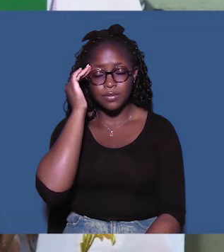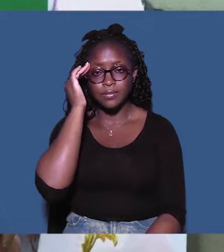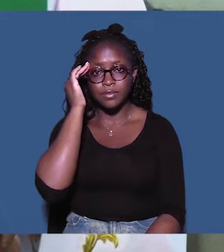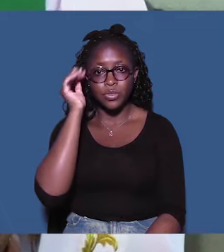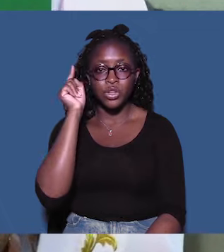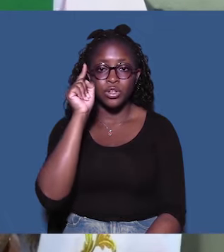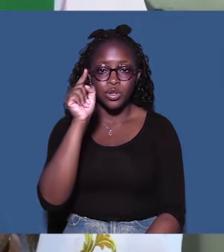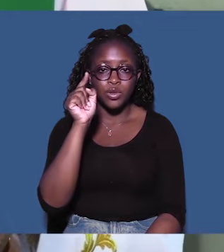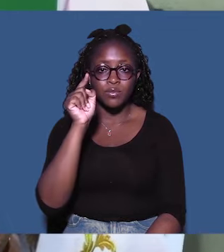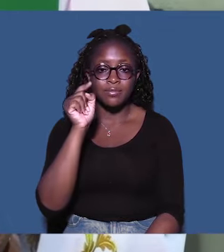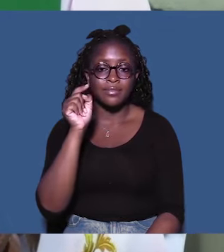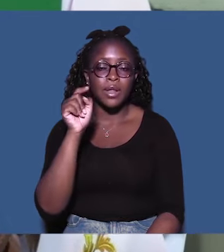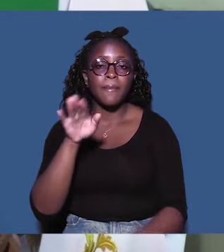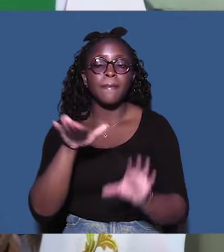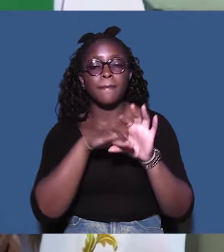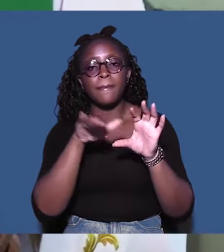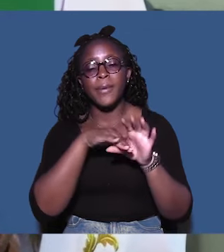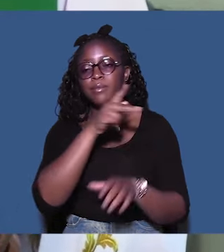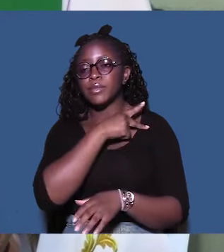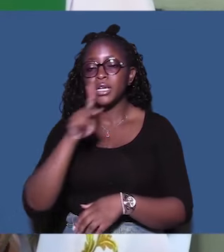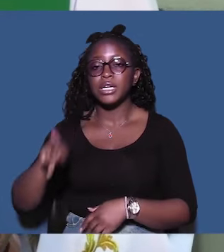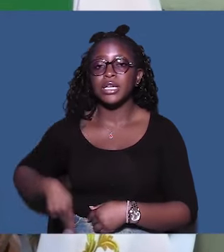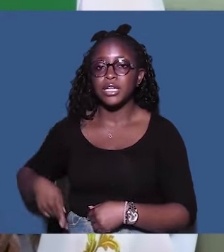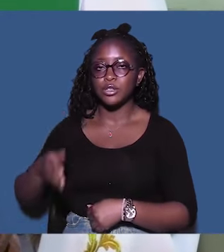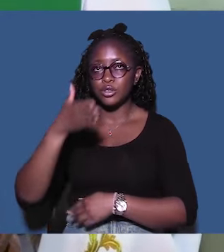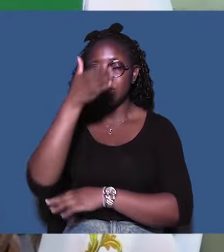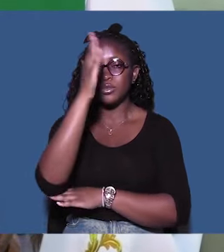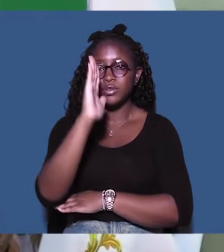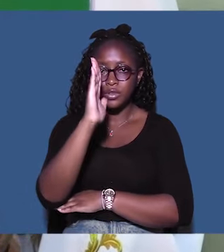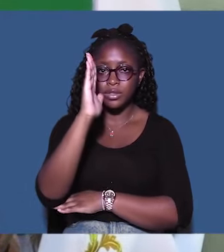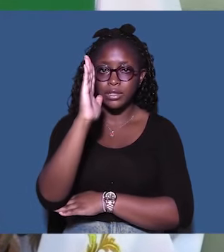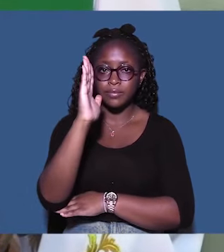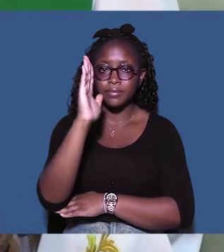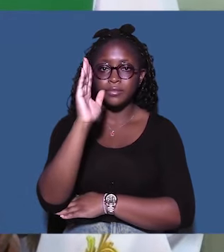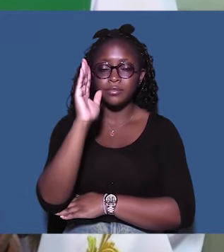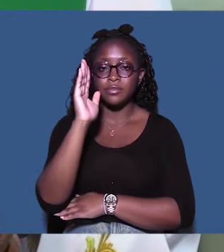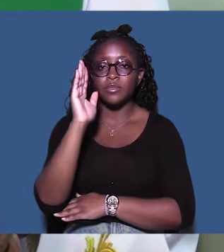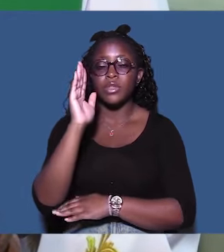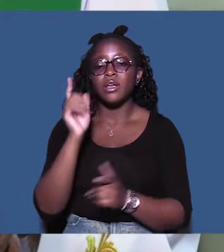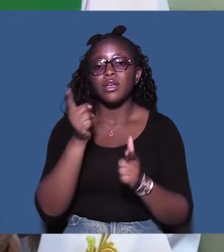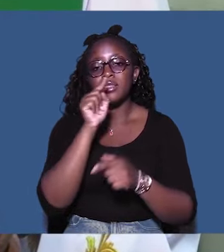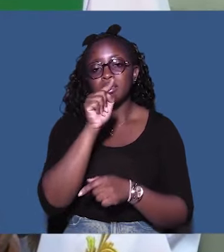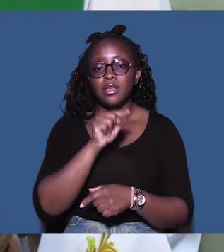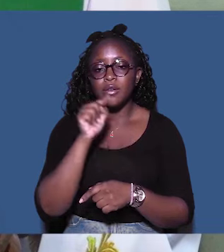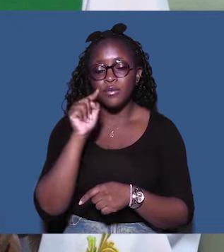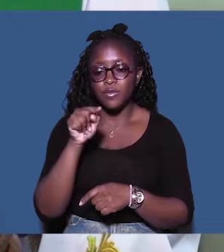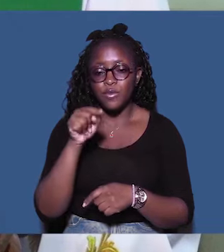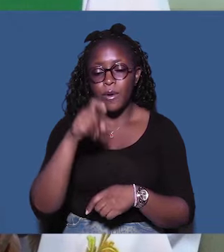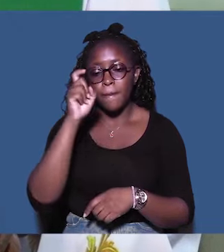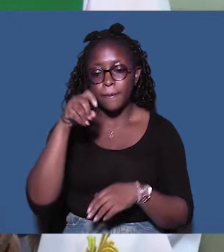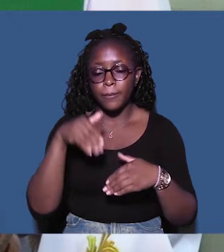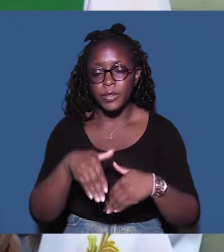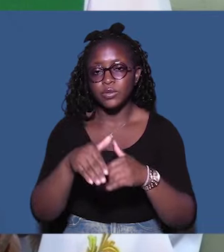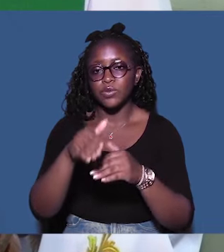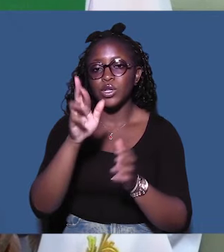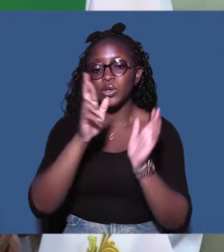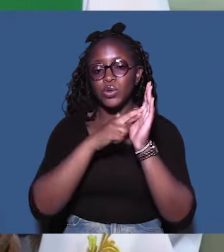to the kingdom of God and therefore must adhere to the rules of Christ or